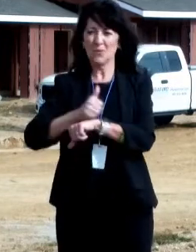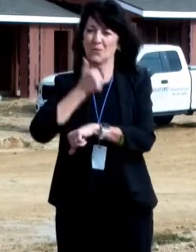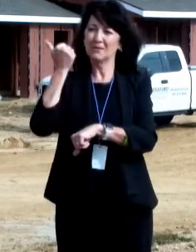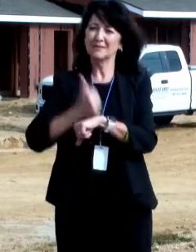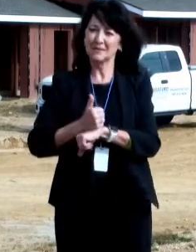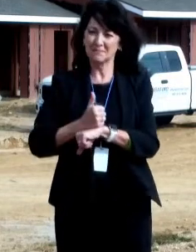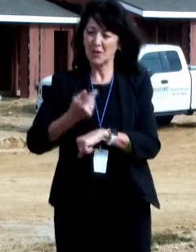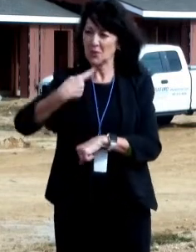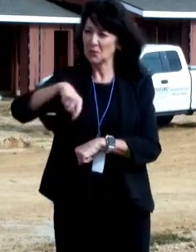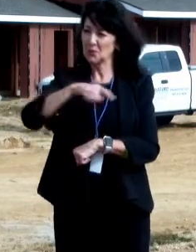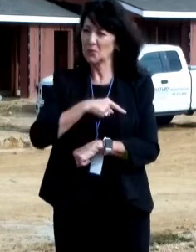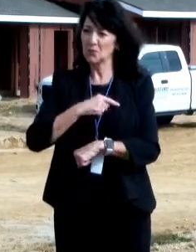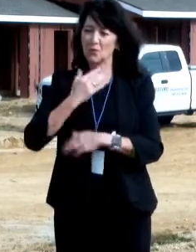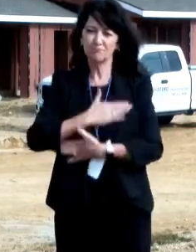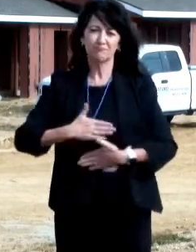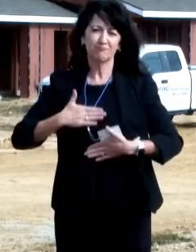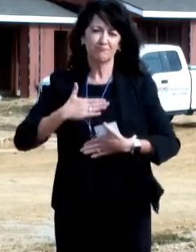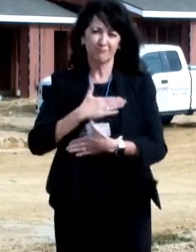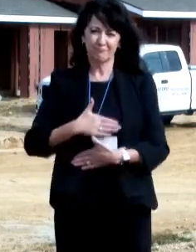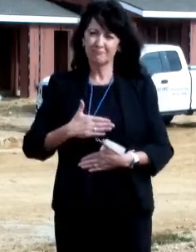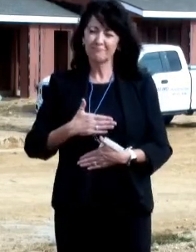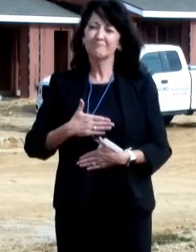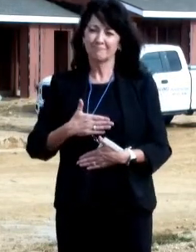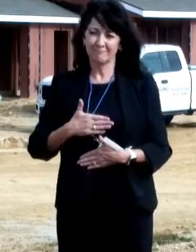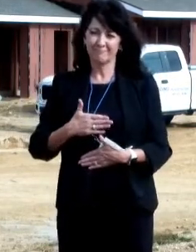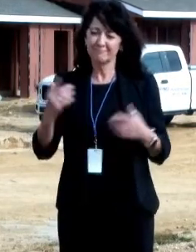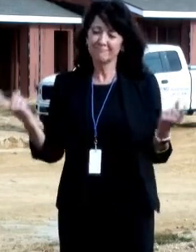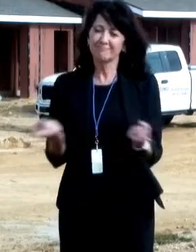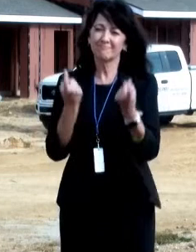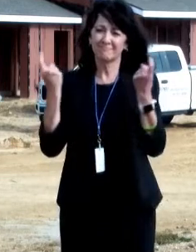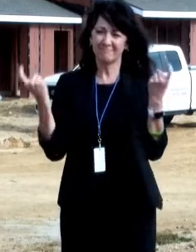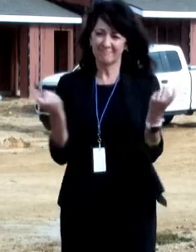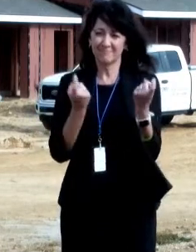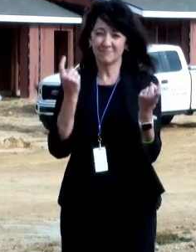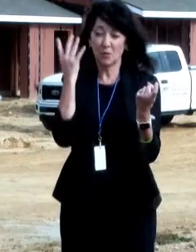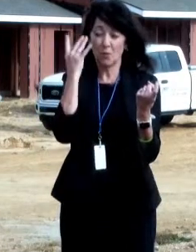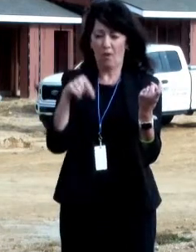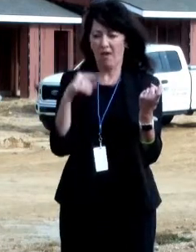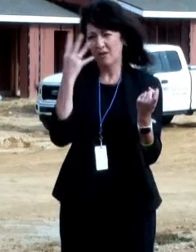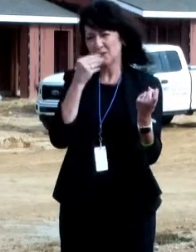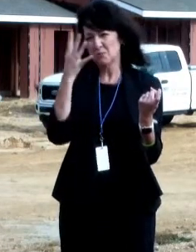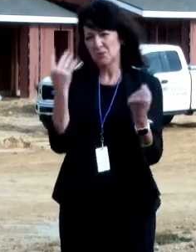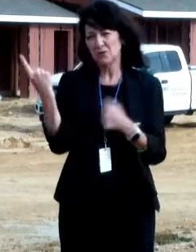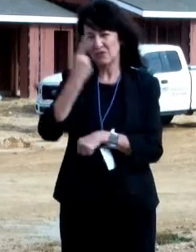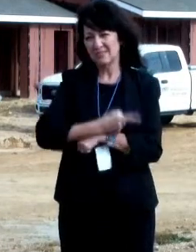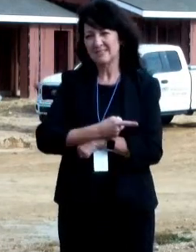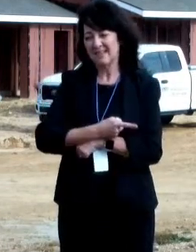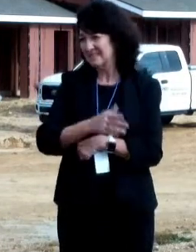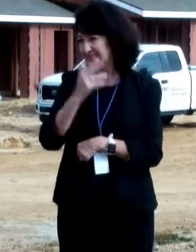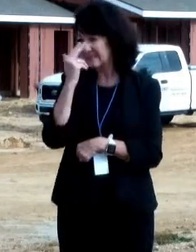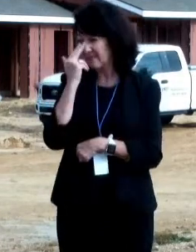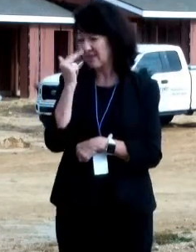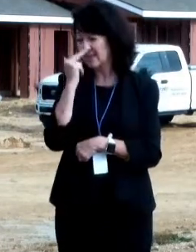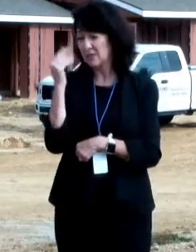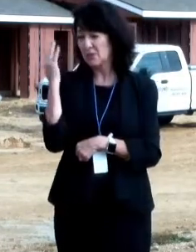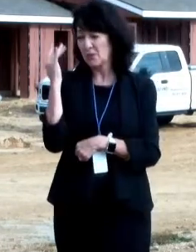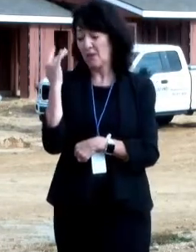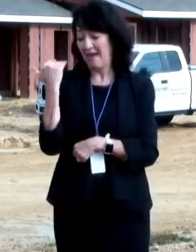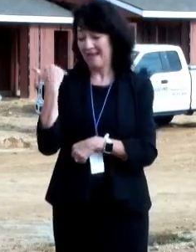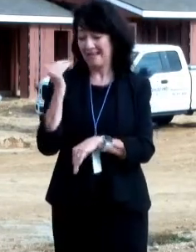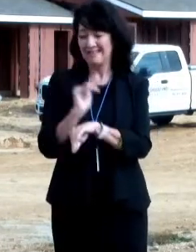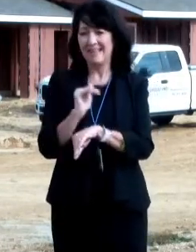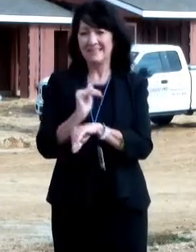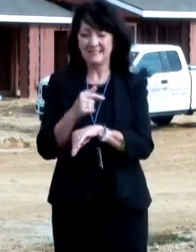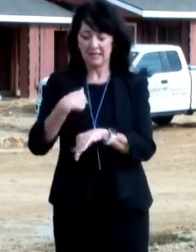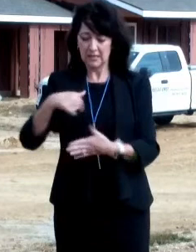morning. Rejoice because this is a beautiful day. And it's funny because last night when I was ironing